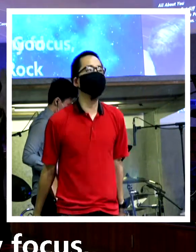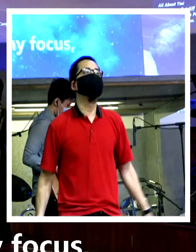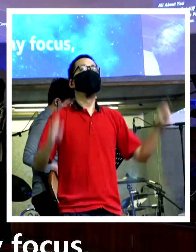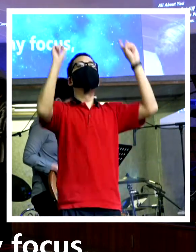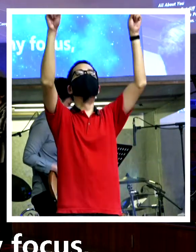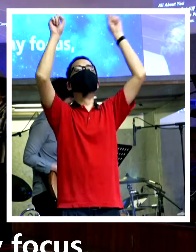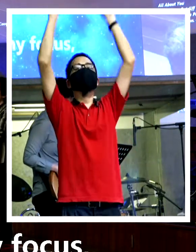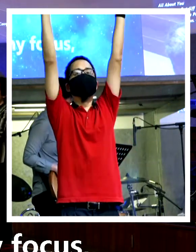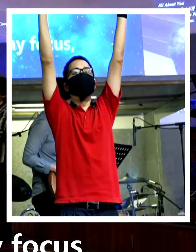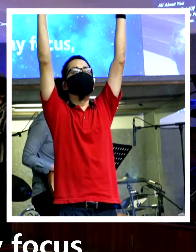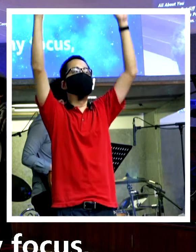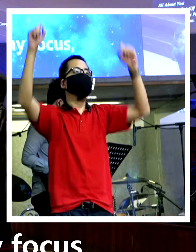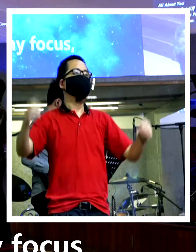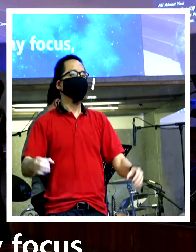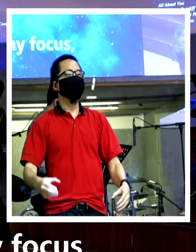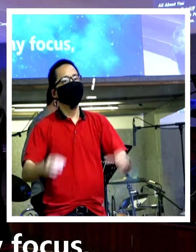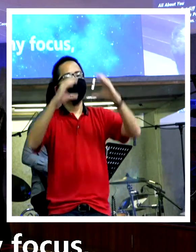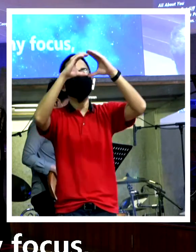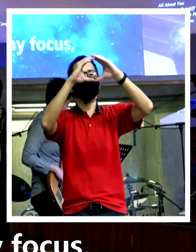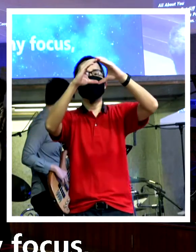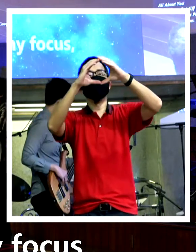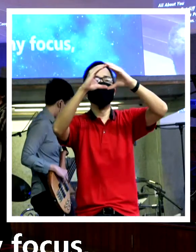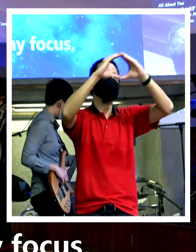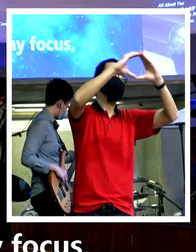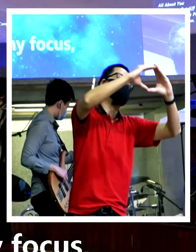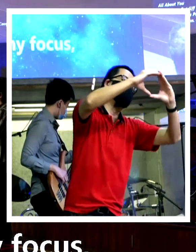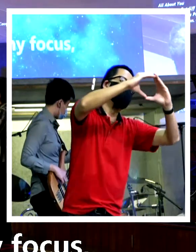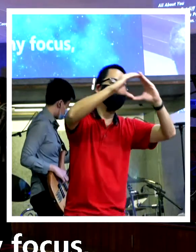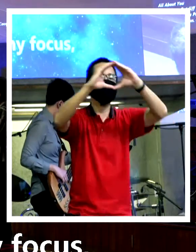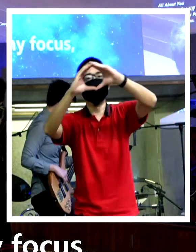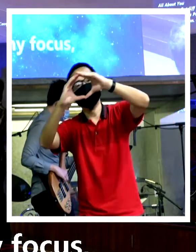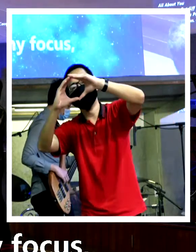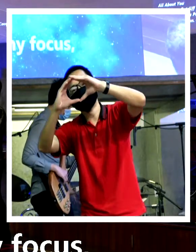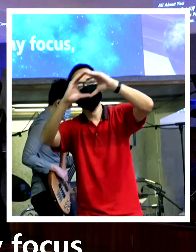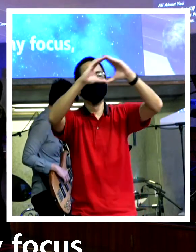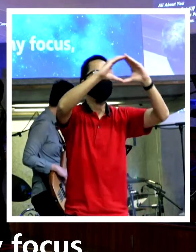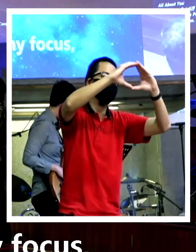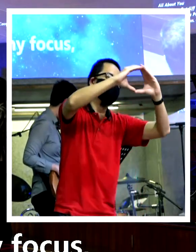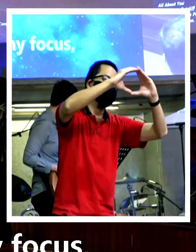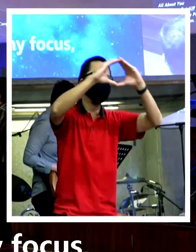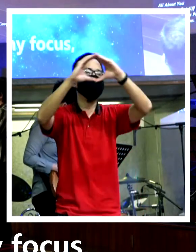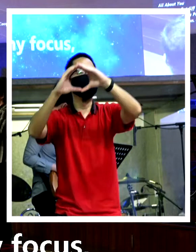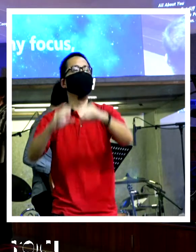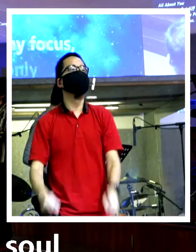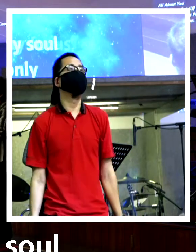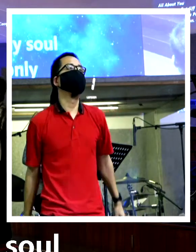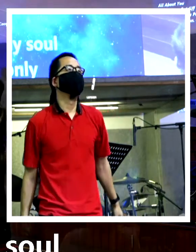rock. You are the center of my focus,